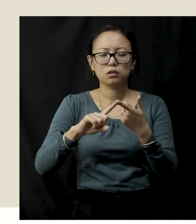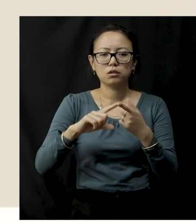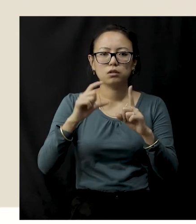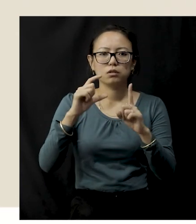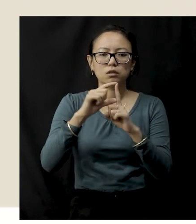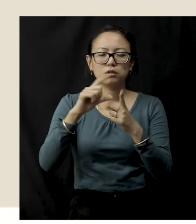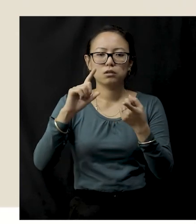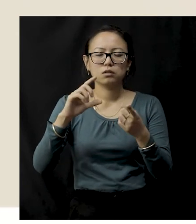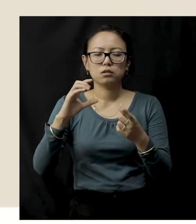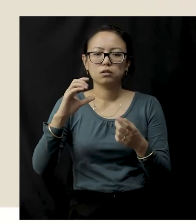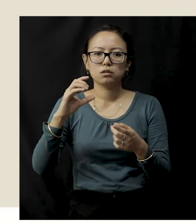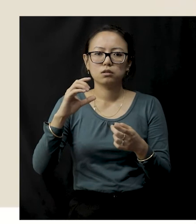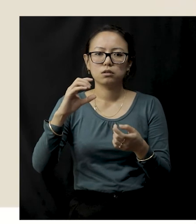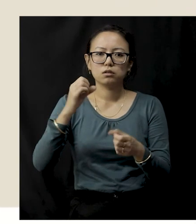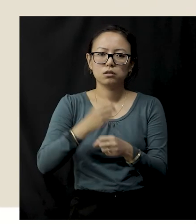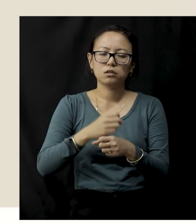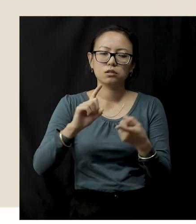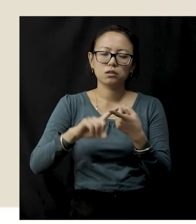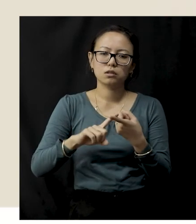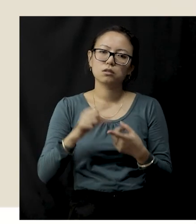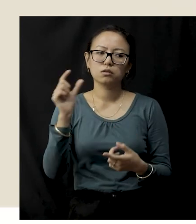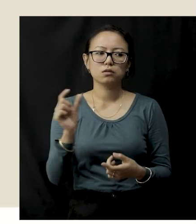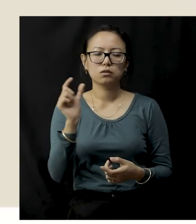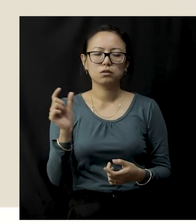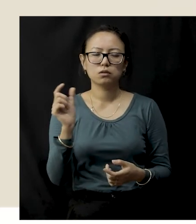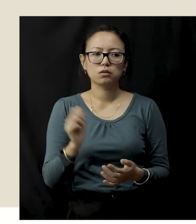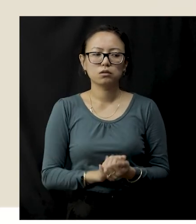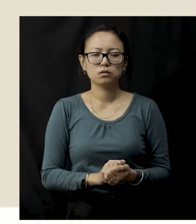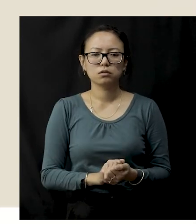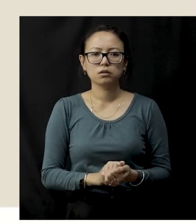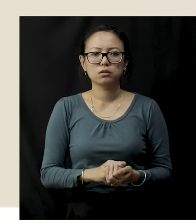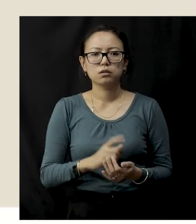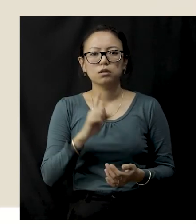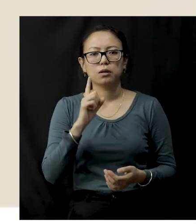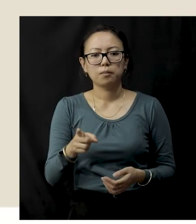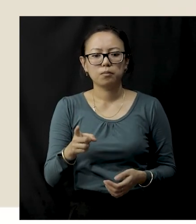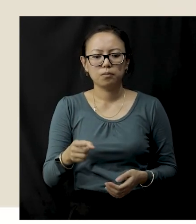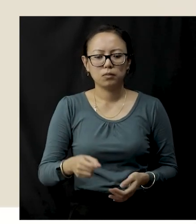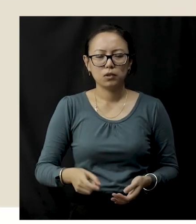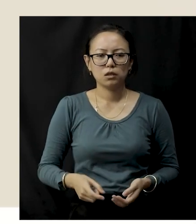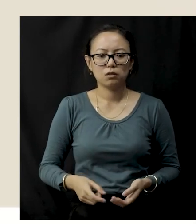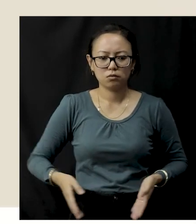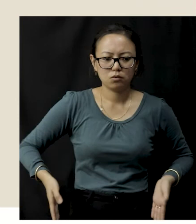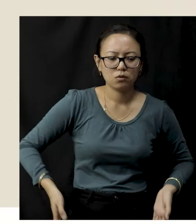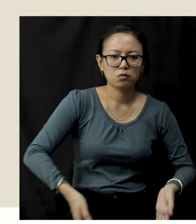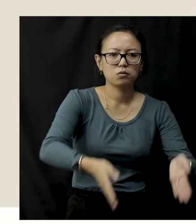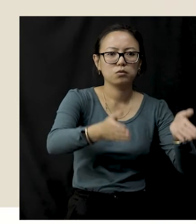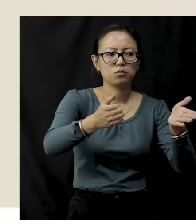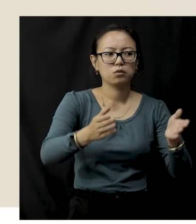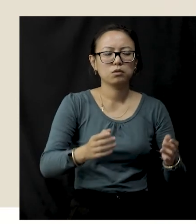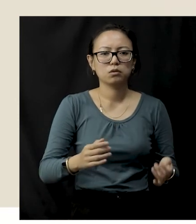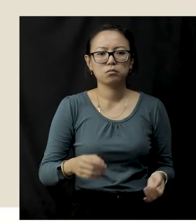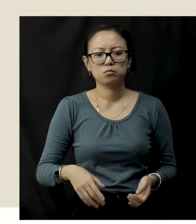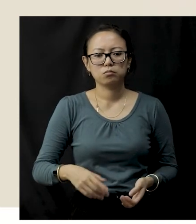so the sledge can be used. The same sledge, we cannot use it in the rough mud that we have here,